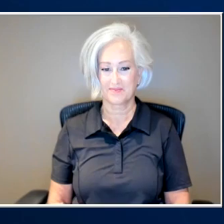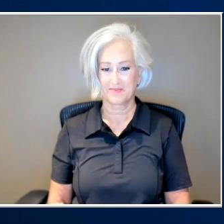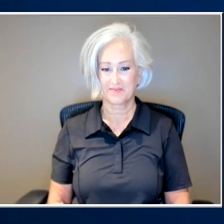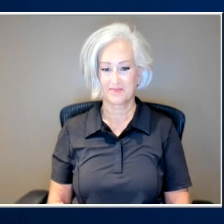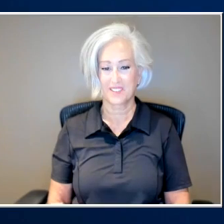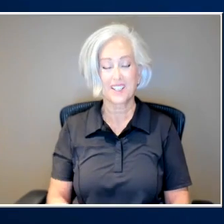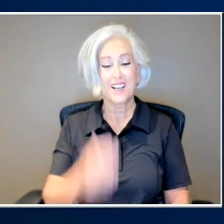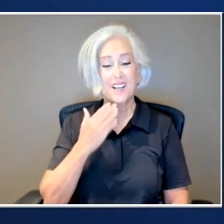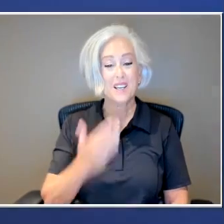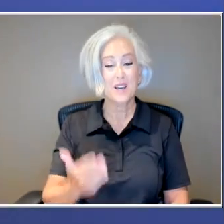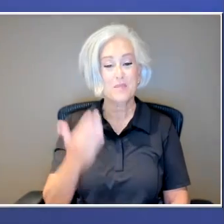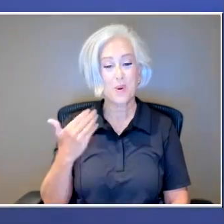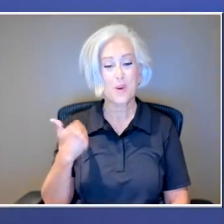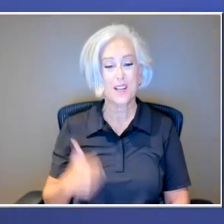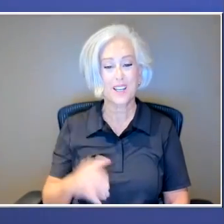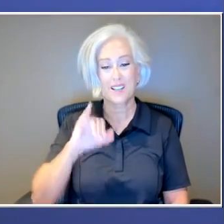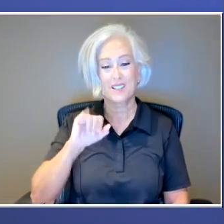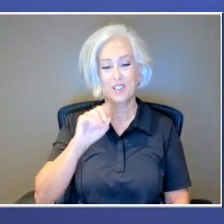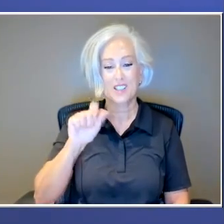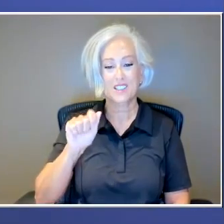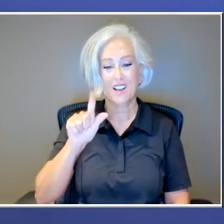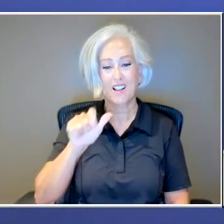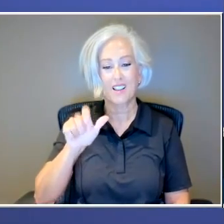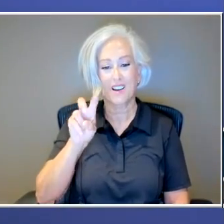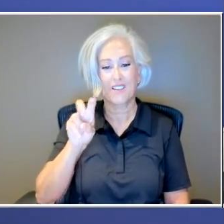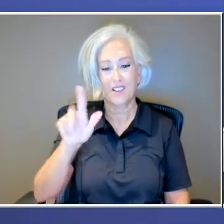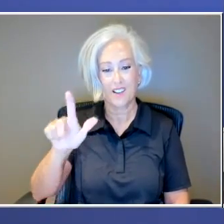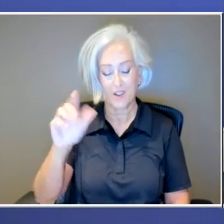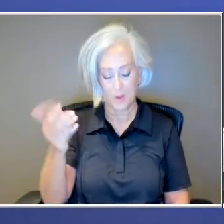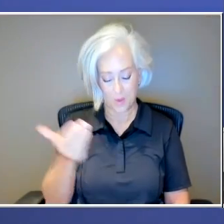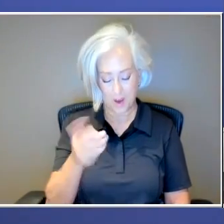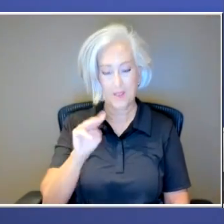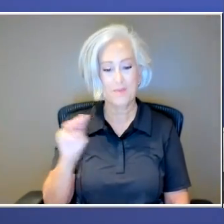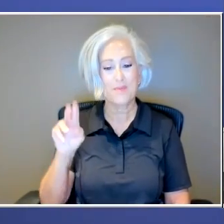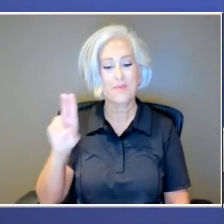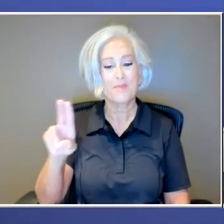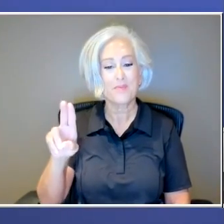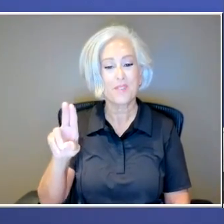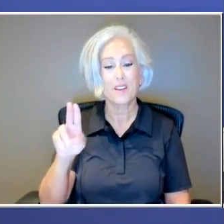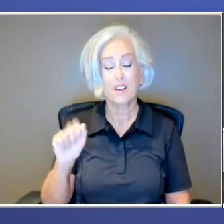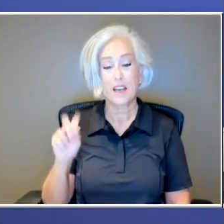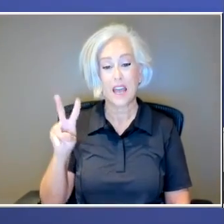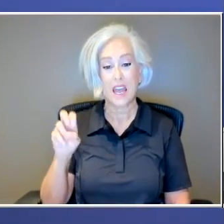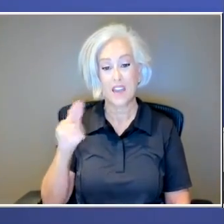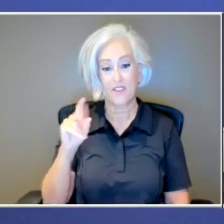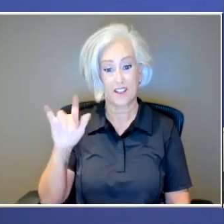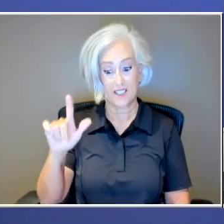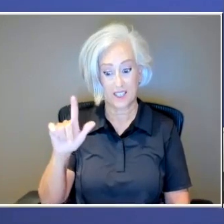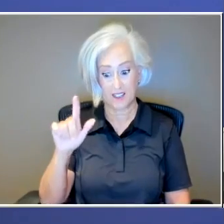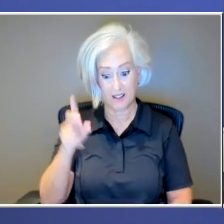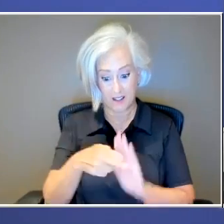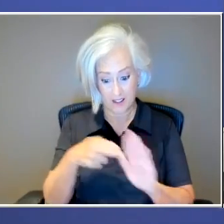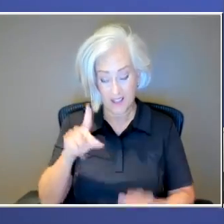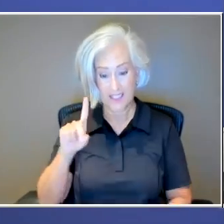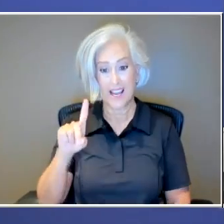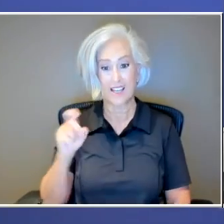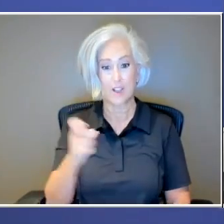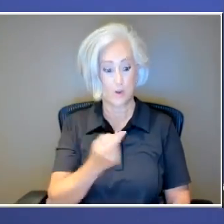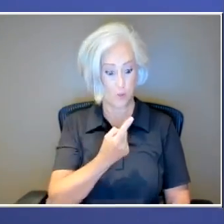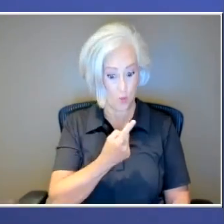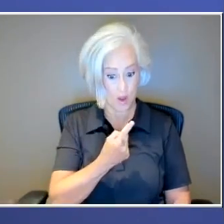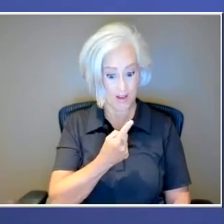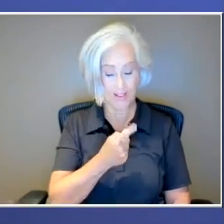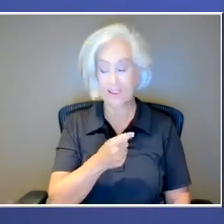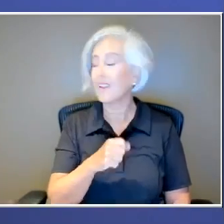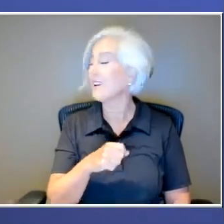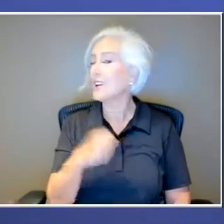Good morning. I'm Jessica Lovell, and welcome to the Morning Medical Update. Ava Neal was diagnosed with not one, but two cancers at the height